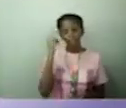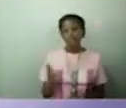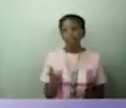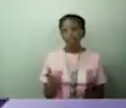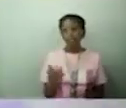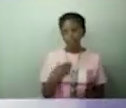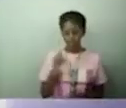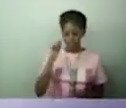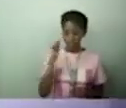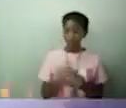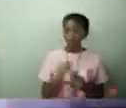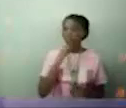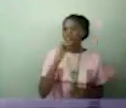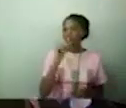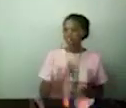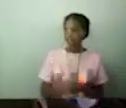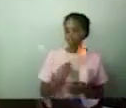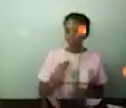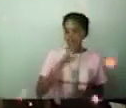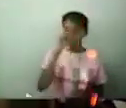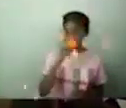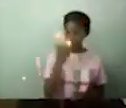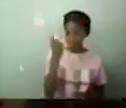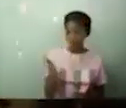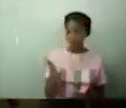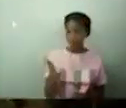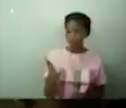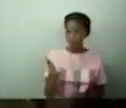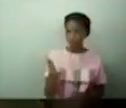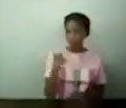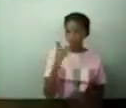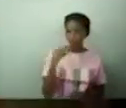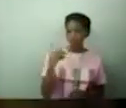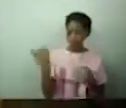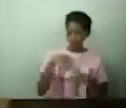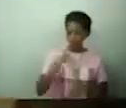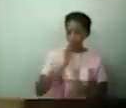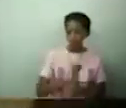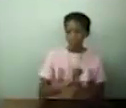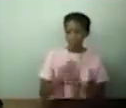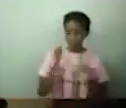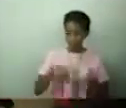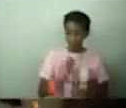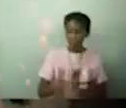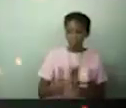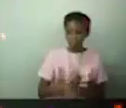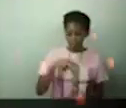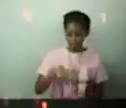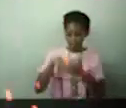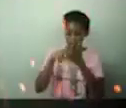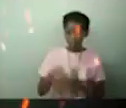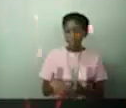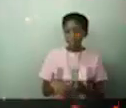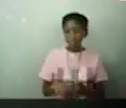My question that I have for you, I don't intend to answer it. Would the church be able to stand against